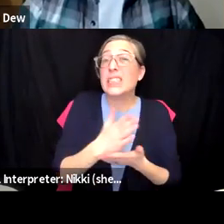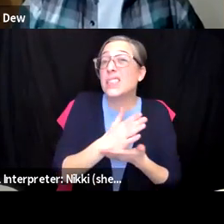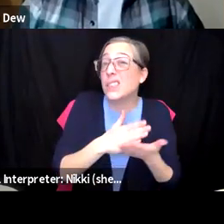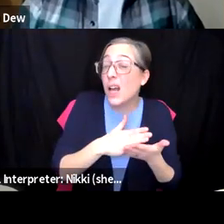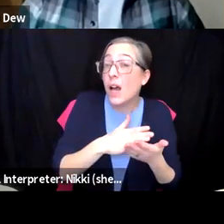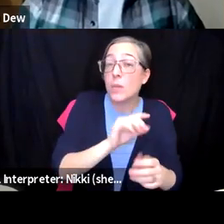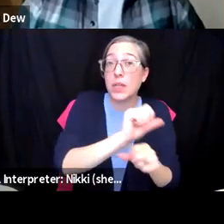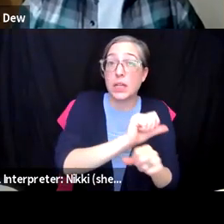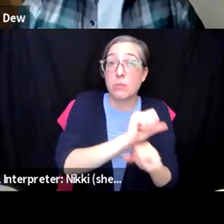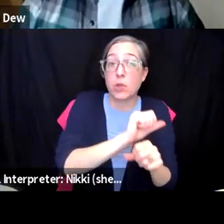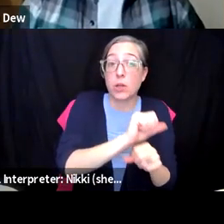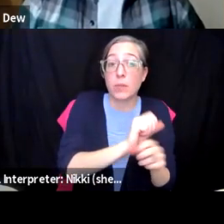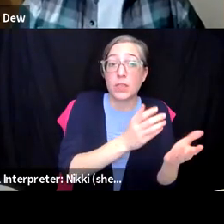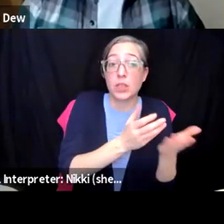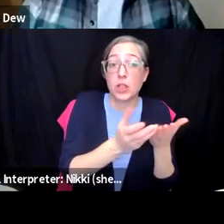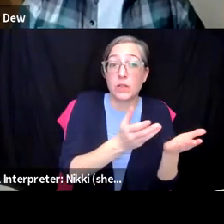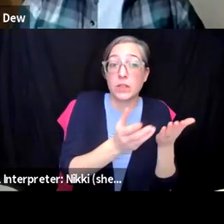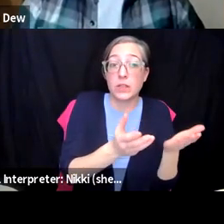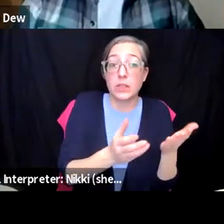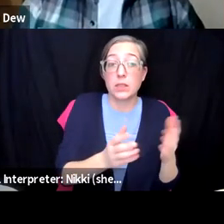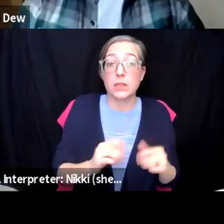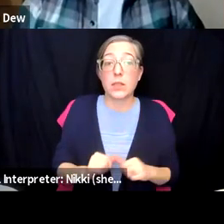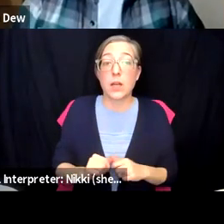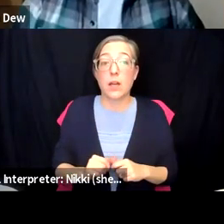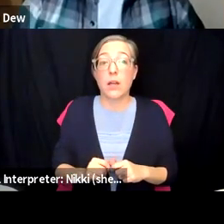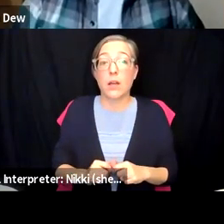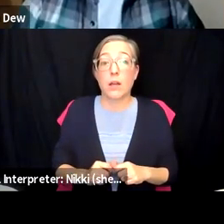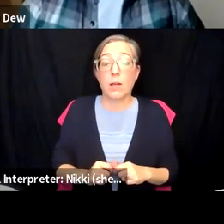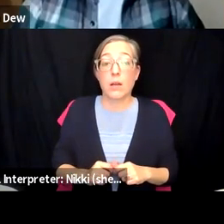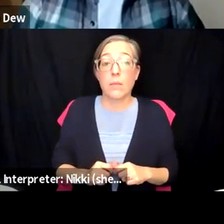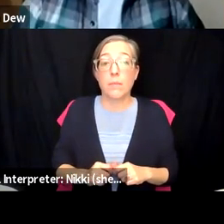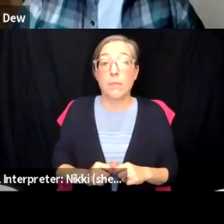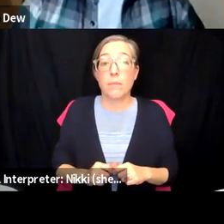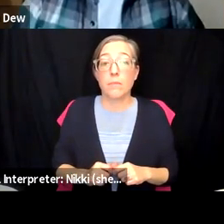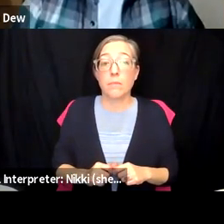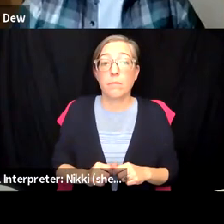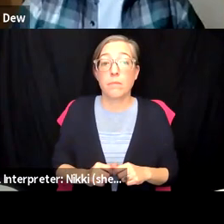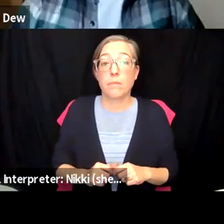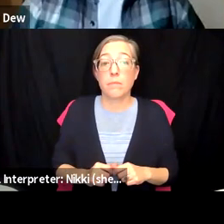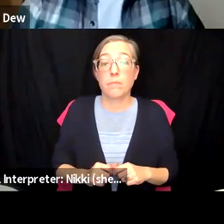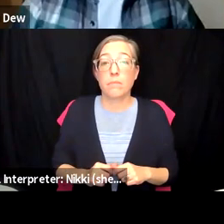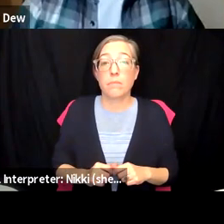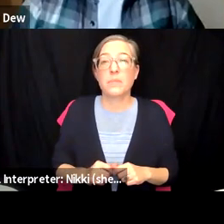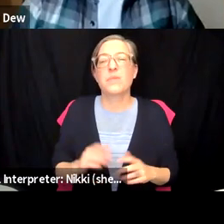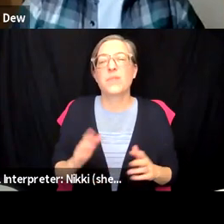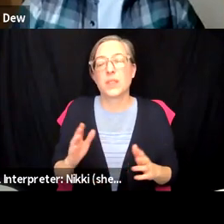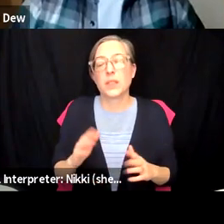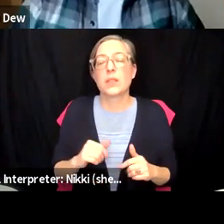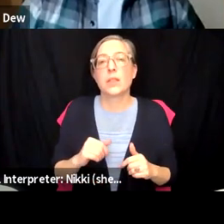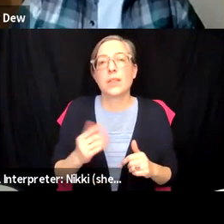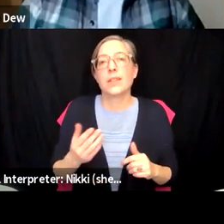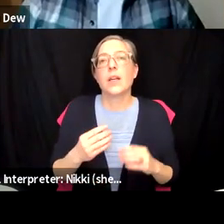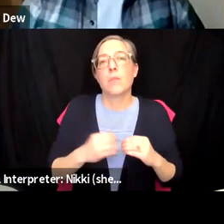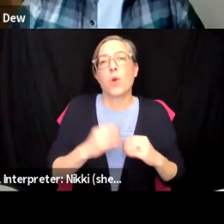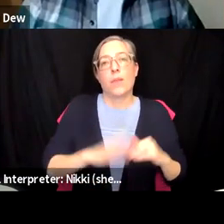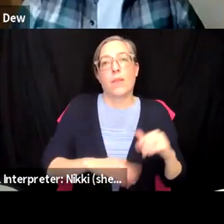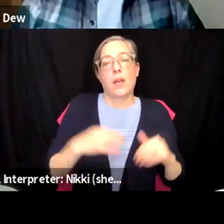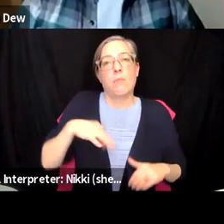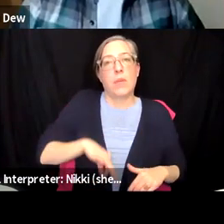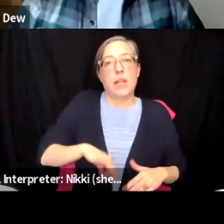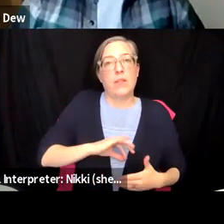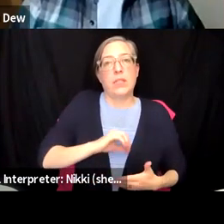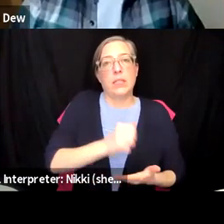some benefits planning services, which is a little bit more than just the benefits assistance that was discussed. It's really